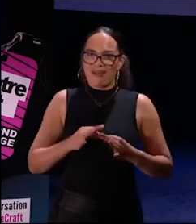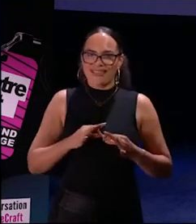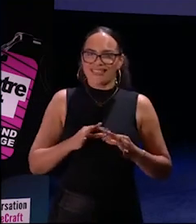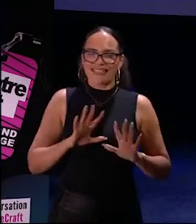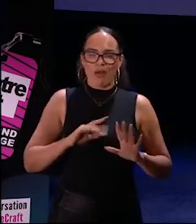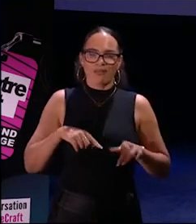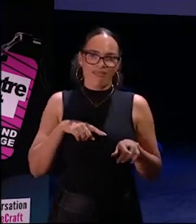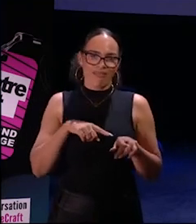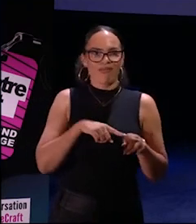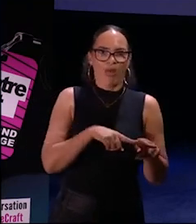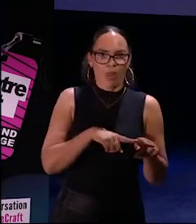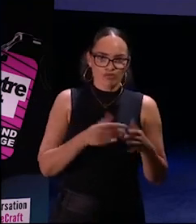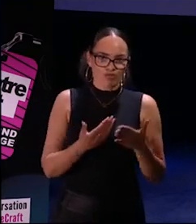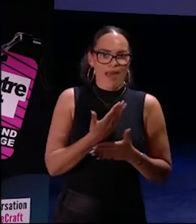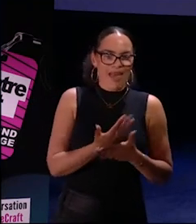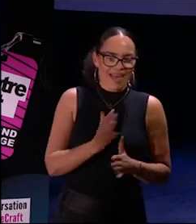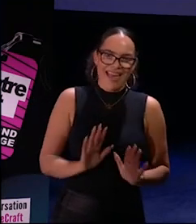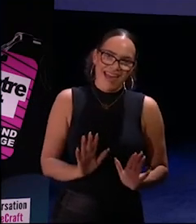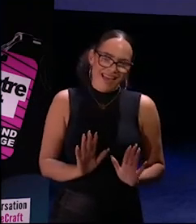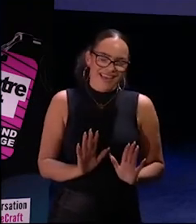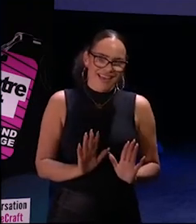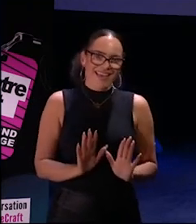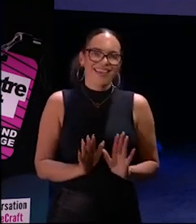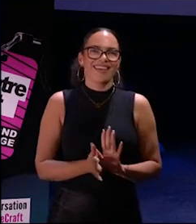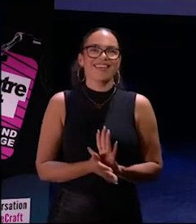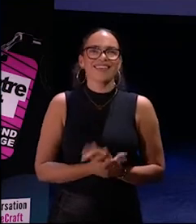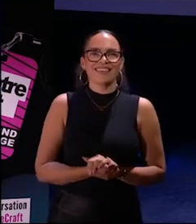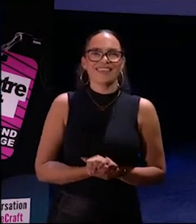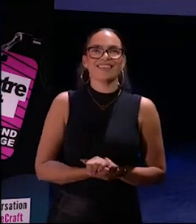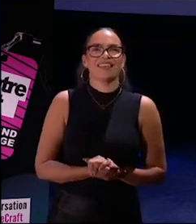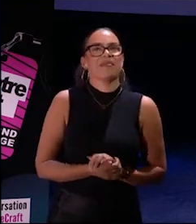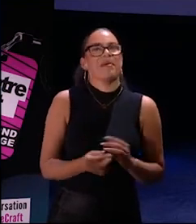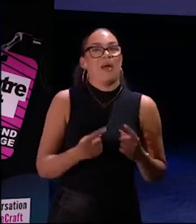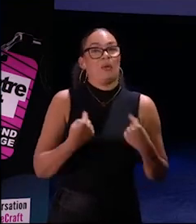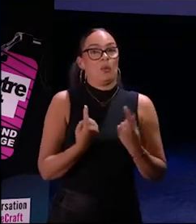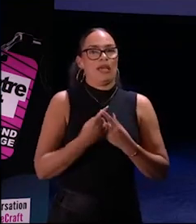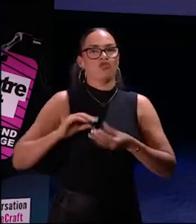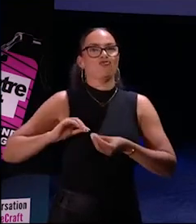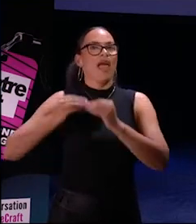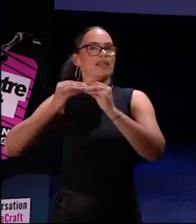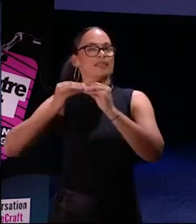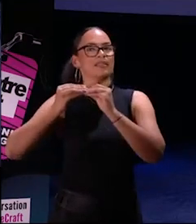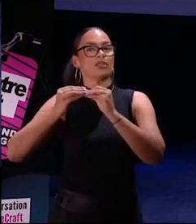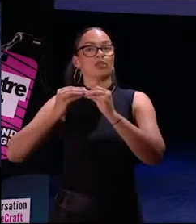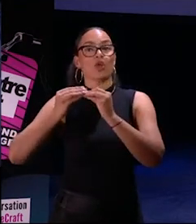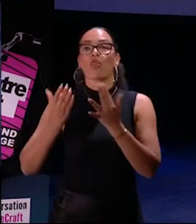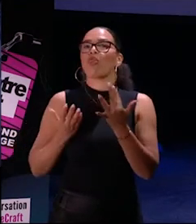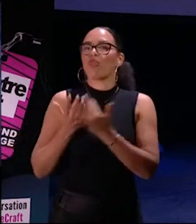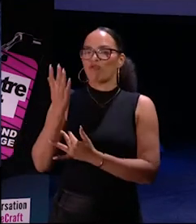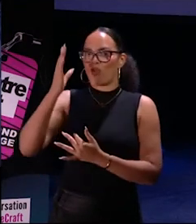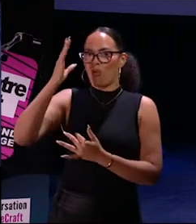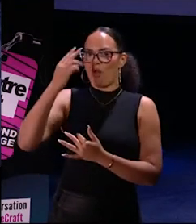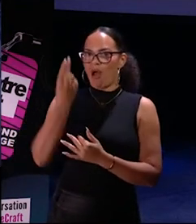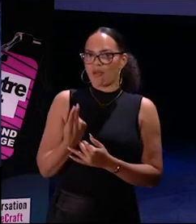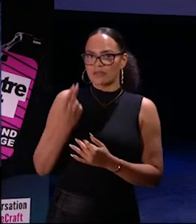that. It was not me talking about myself. But we created, with Arts Council funding, actually,